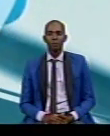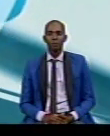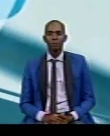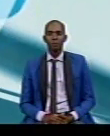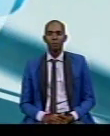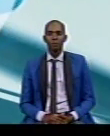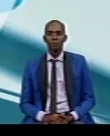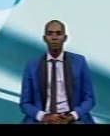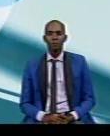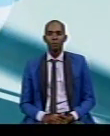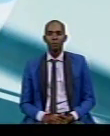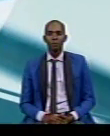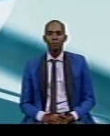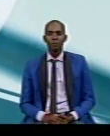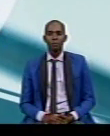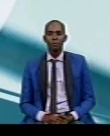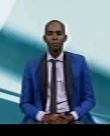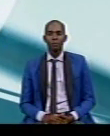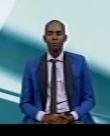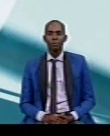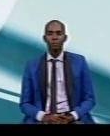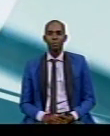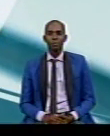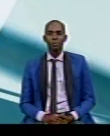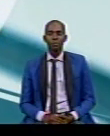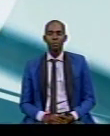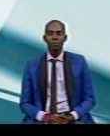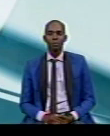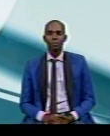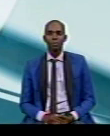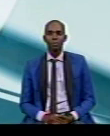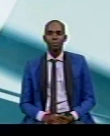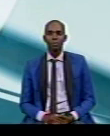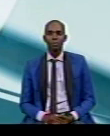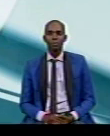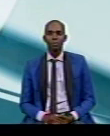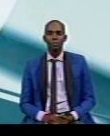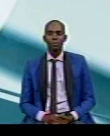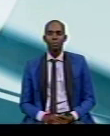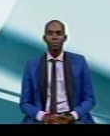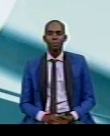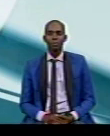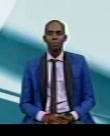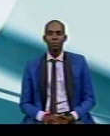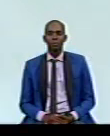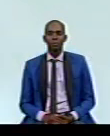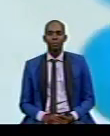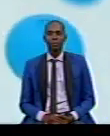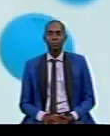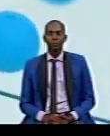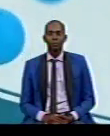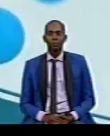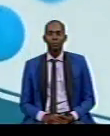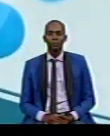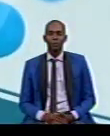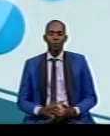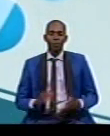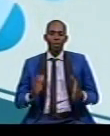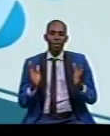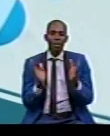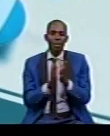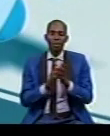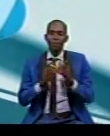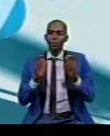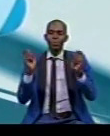In Jesus' name. The salvation of the Lord come to you right now. The forgiveness of